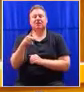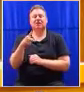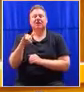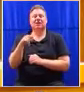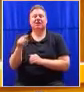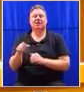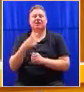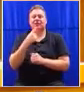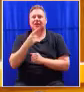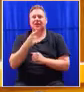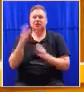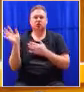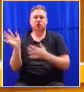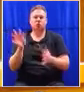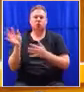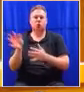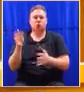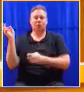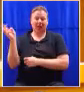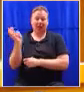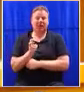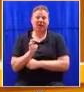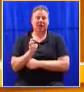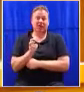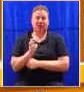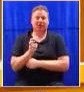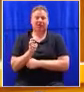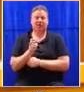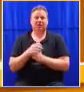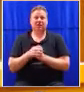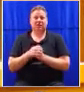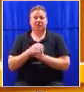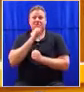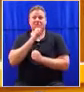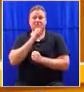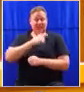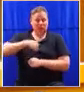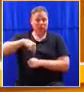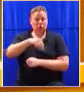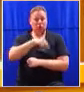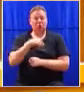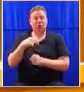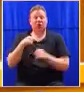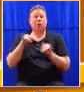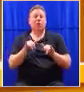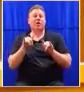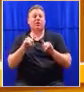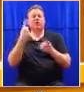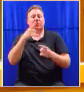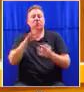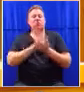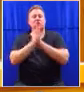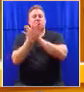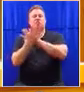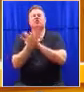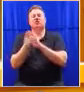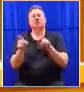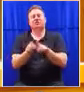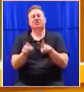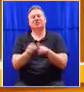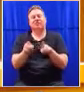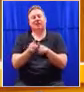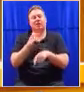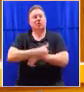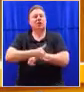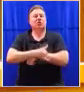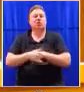about the storm that is coming suggests that we are merely subjecting ourselves to destruction as we are seeing across the country, as though we